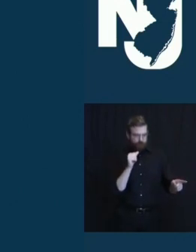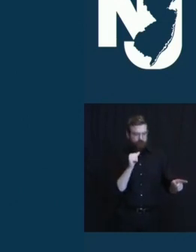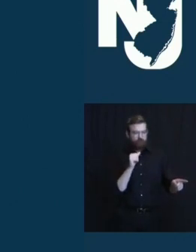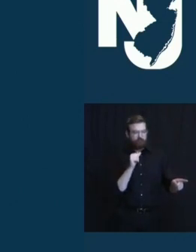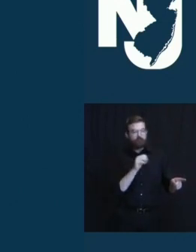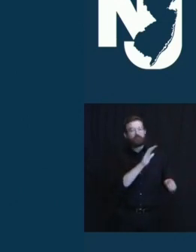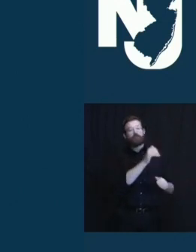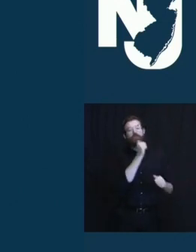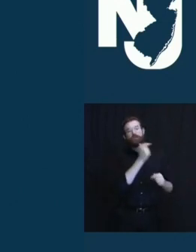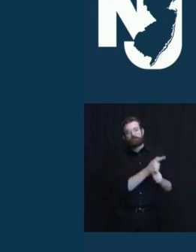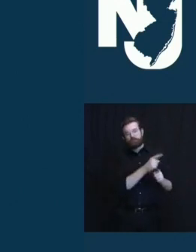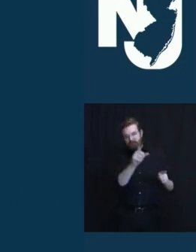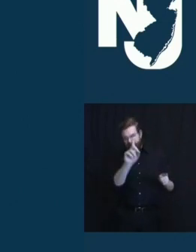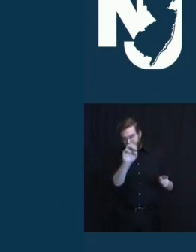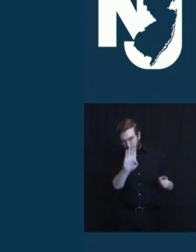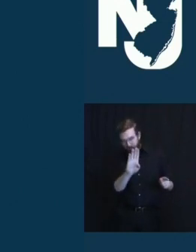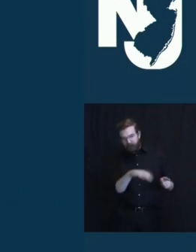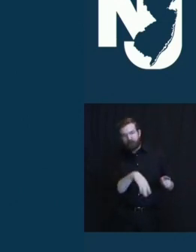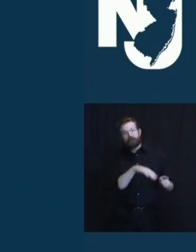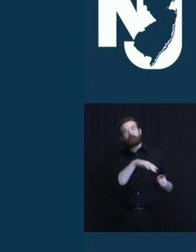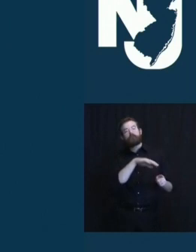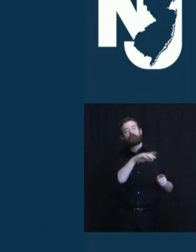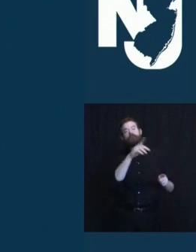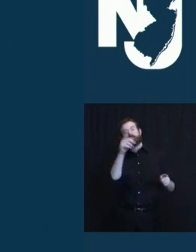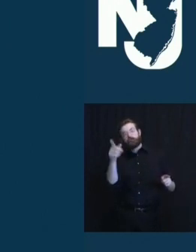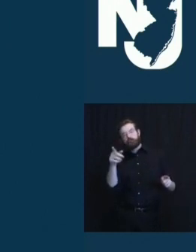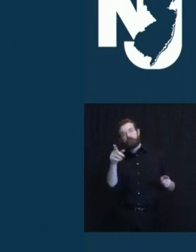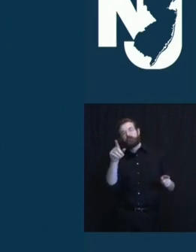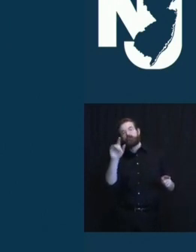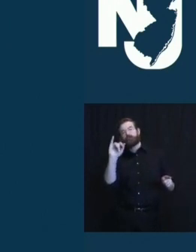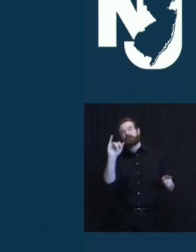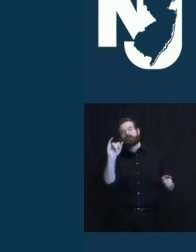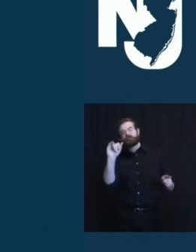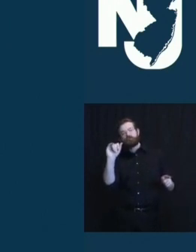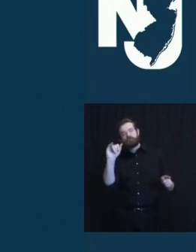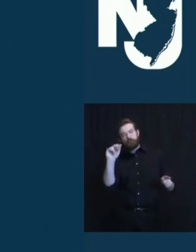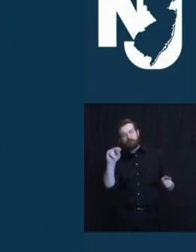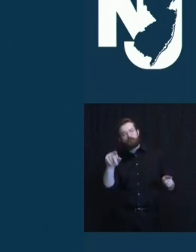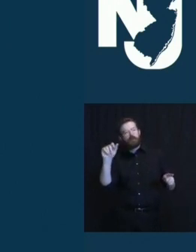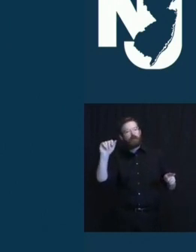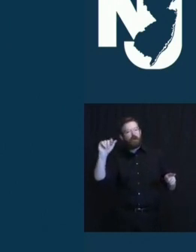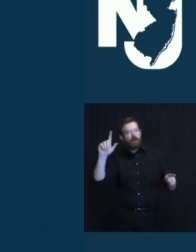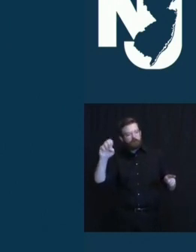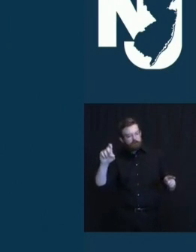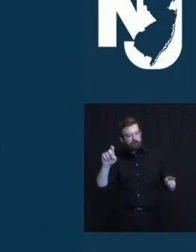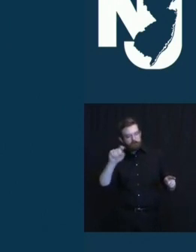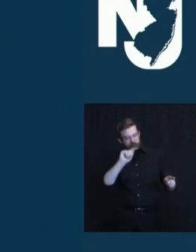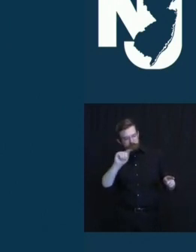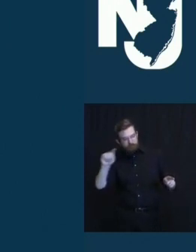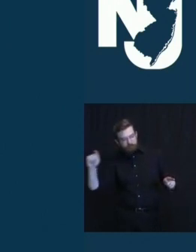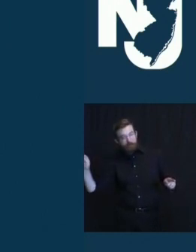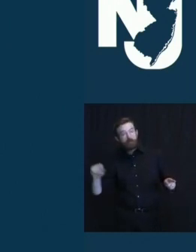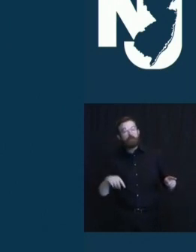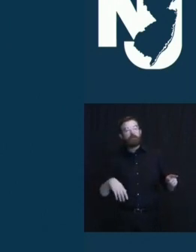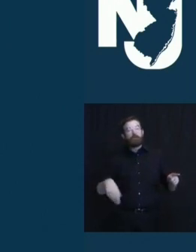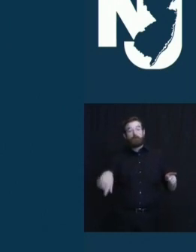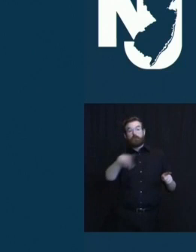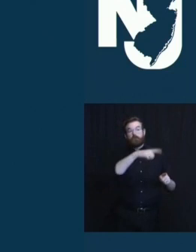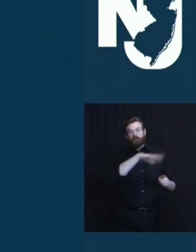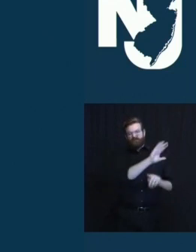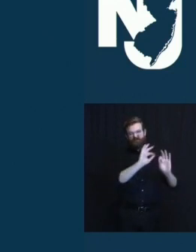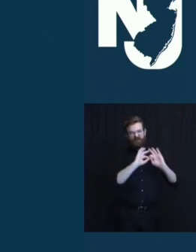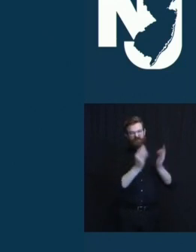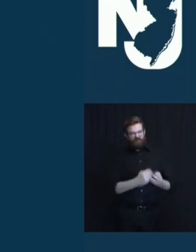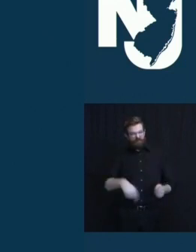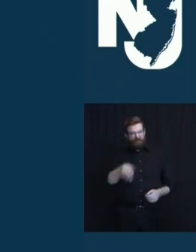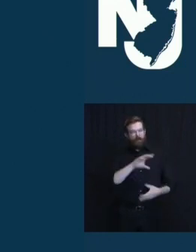how they're just completely devastated. He's also got 2 other kids, Anna and Ernest, and his wife, with whom I did not connect. They are